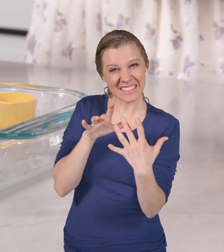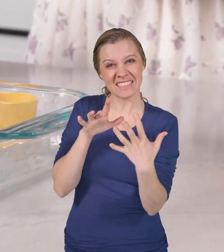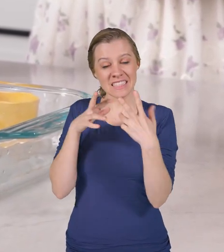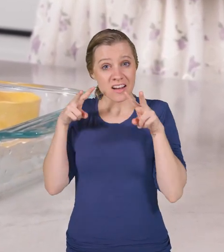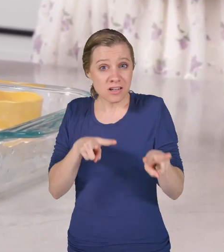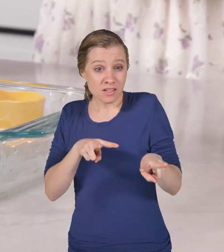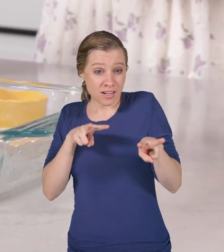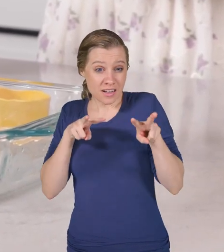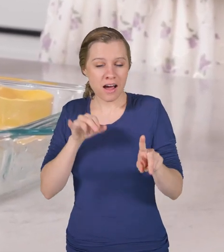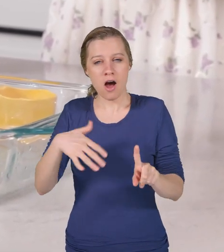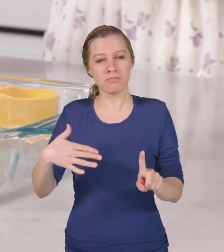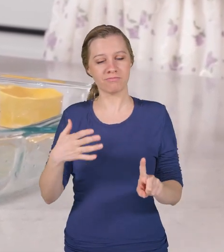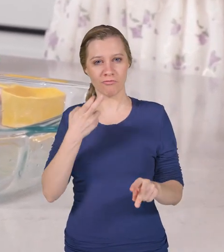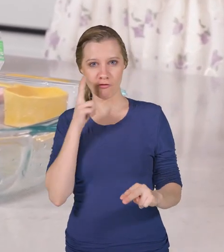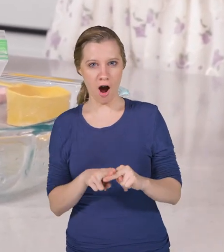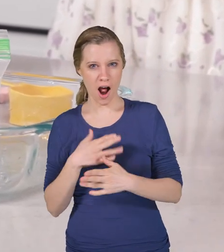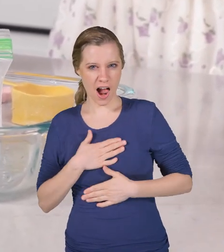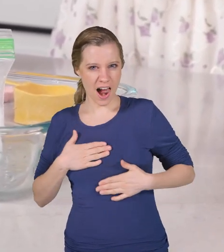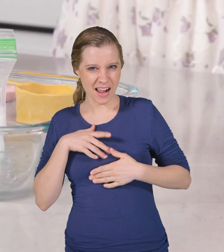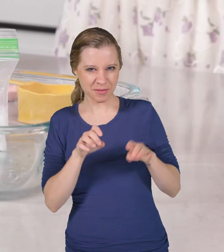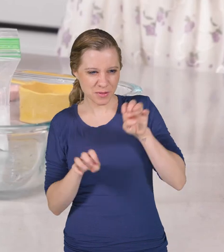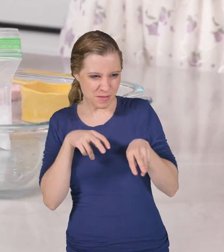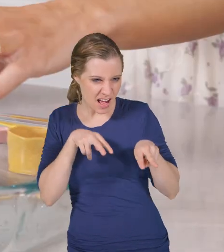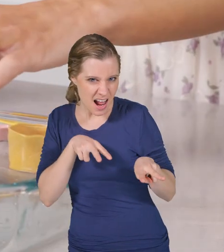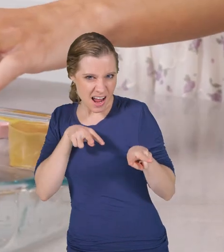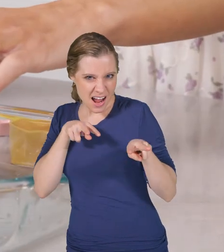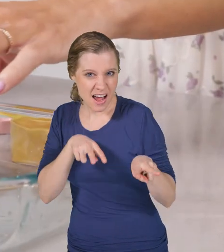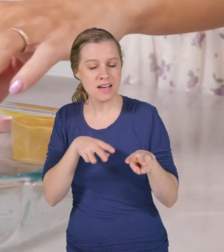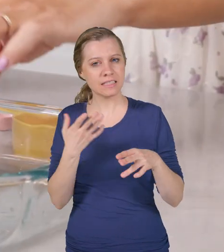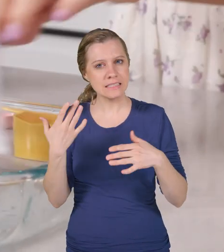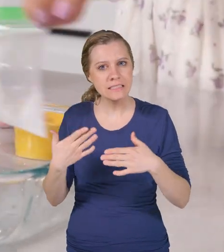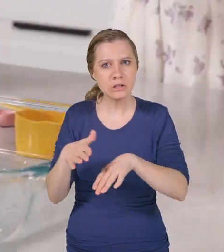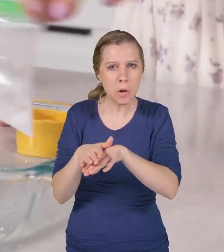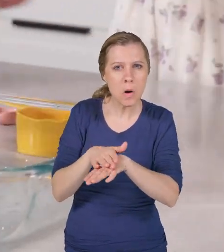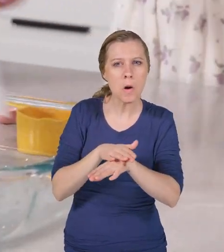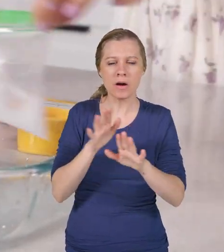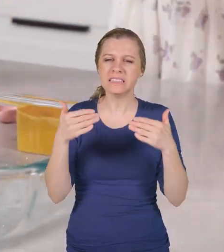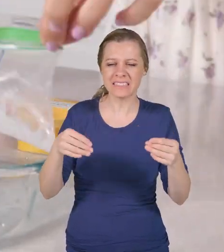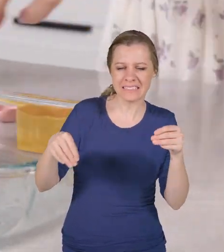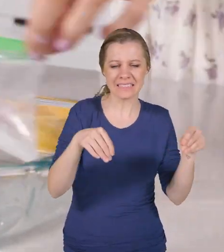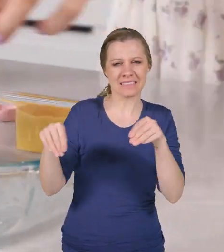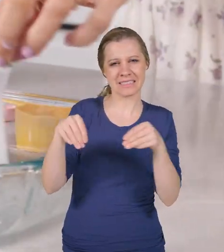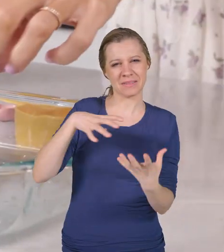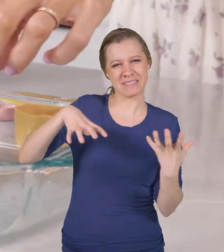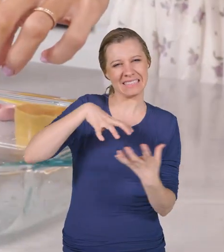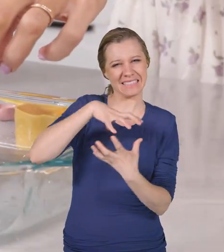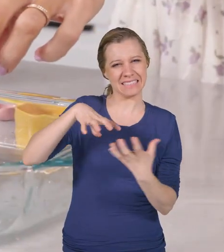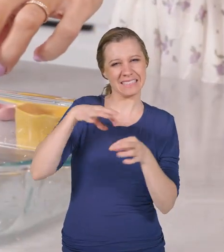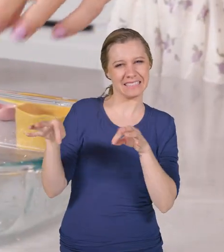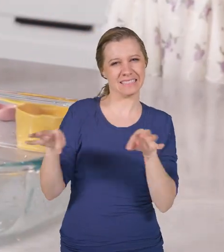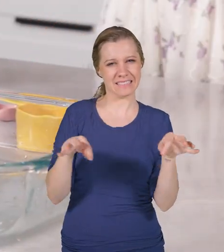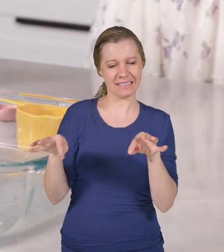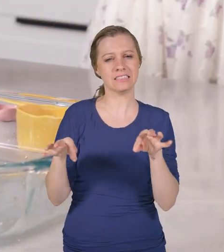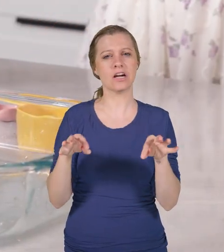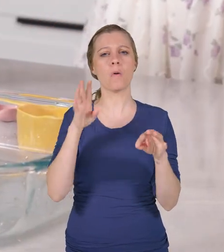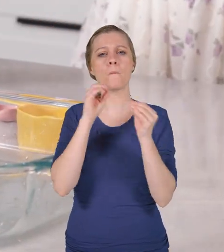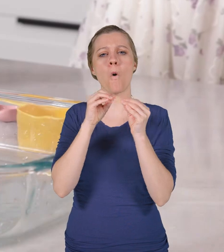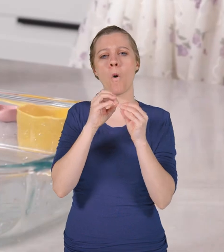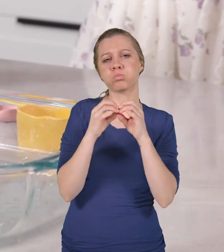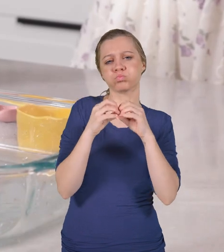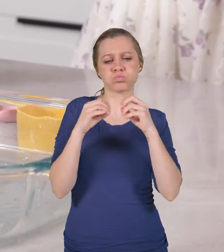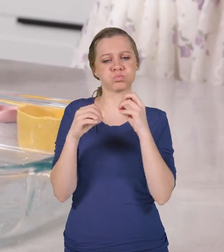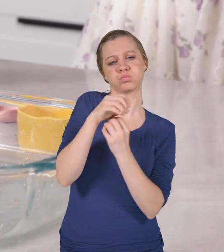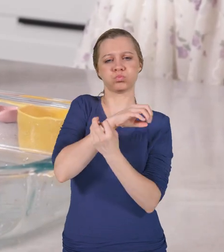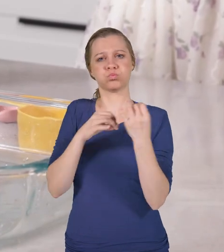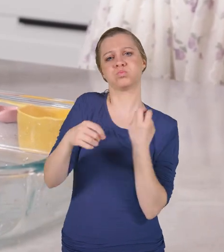The anticipation is half the fun of this science experiment. And if it's taking a little while, just make sure it's all completely mixed up. You'll get more